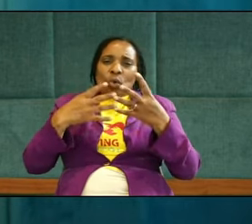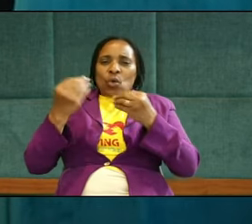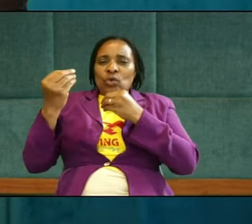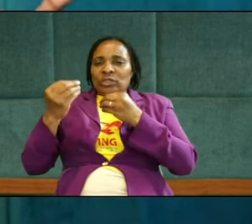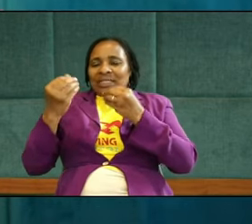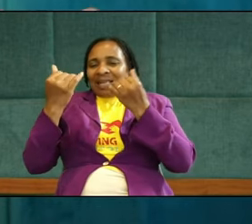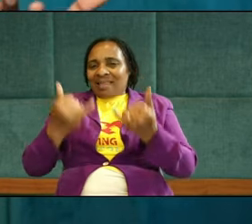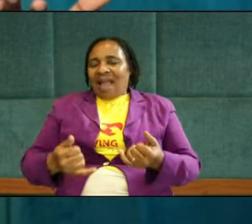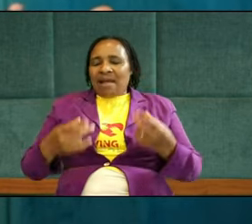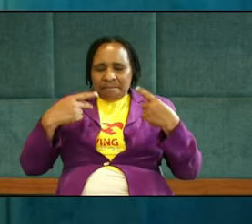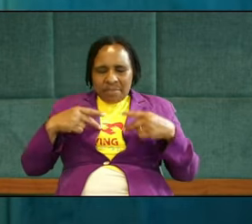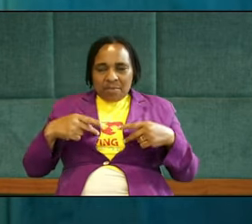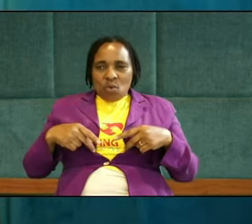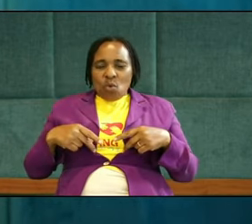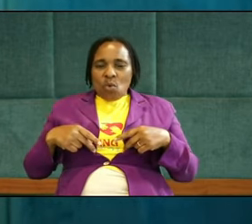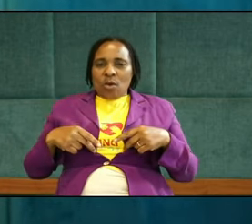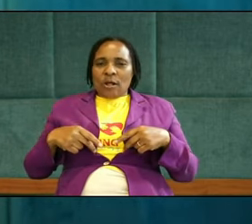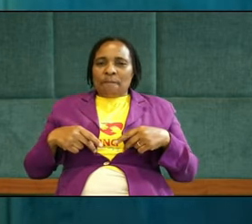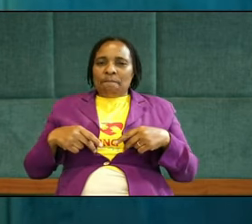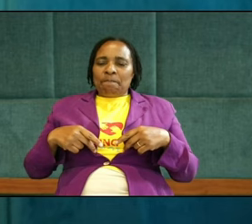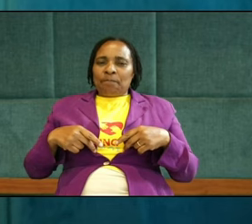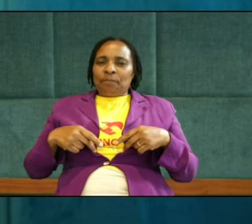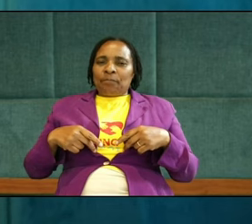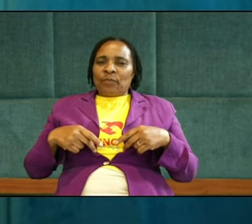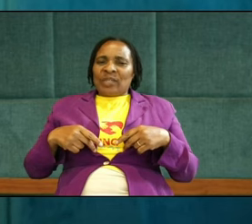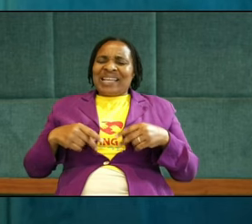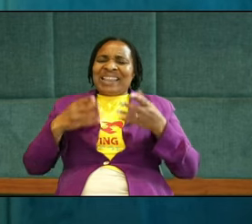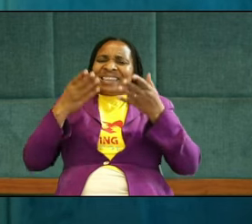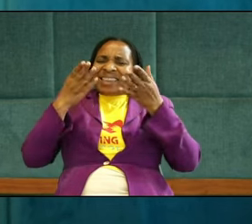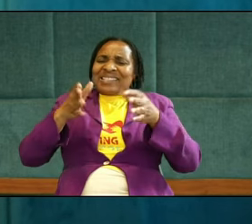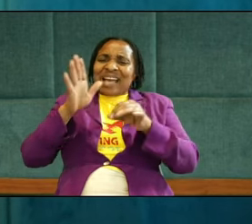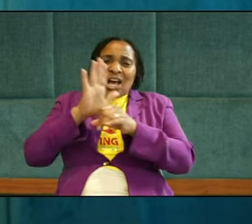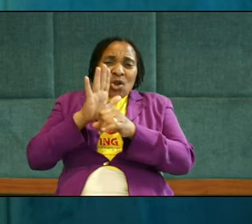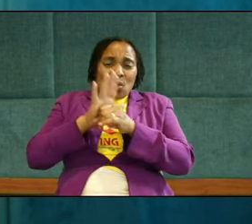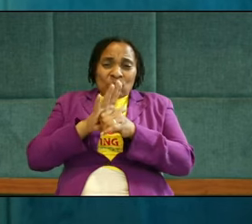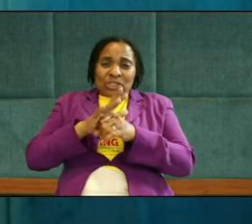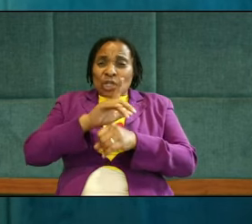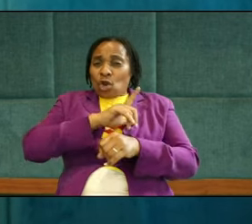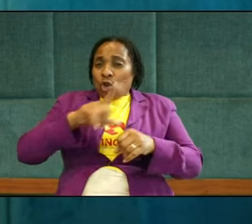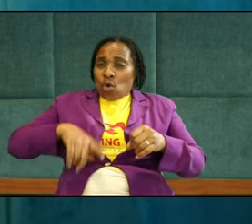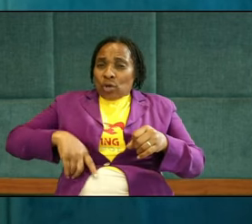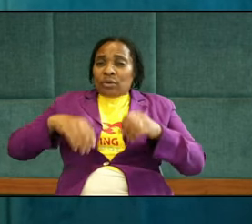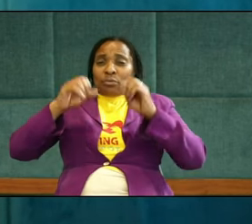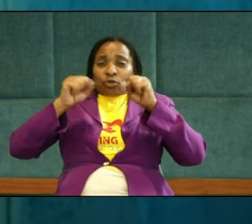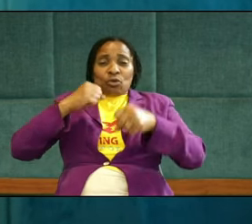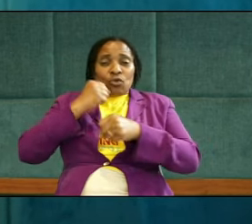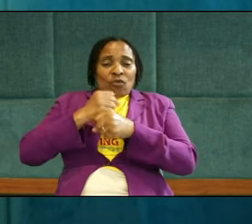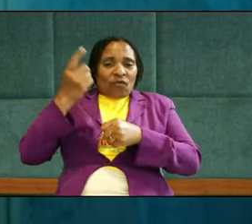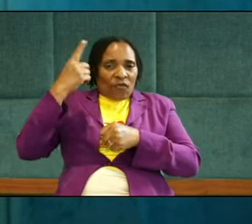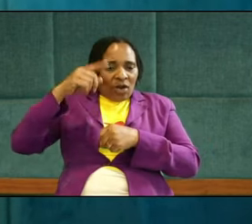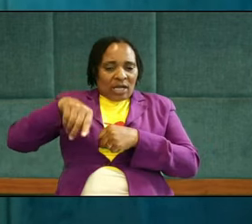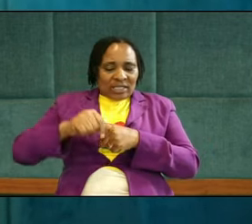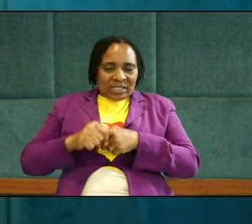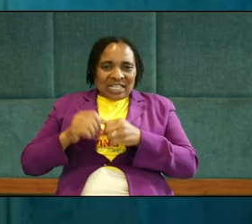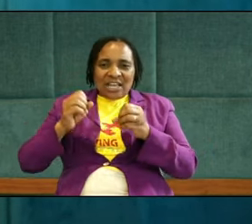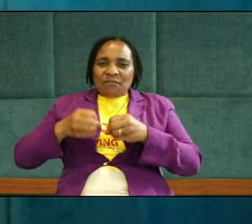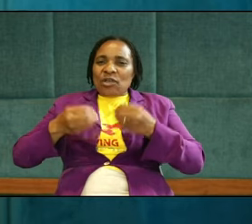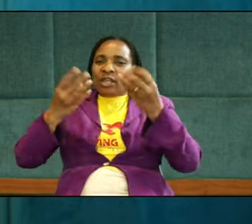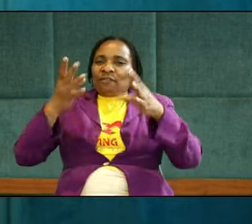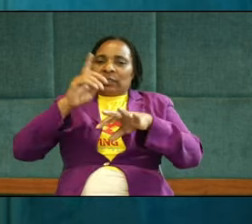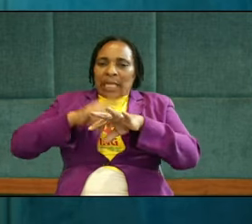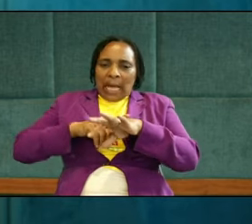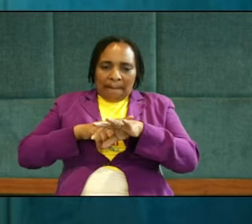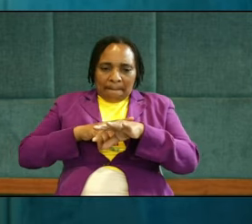children. I mean, young people. All right? There is a lot the Lord can do for us, if we just gave him the time to